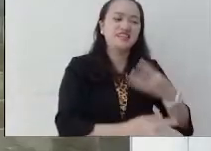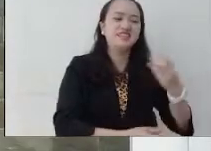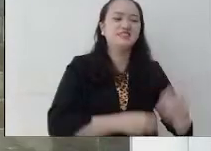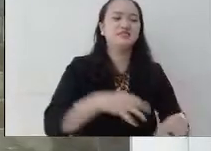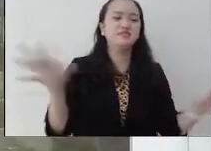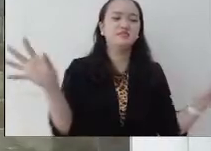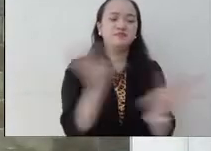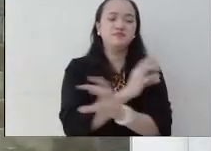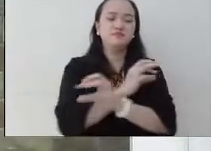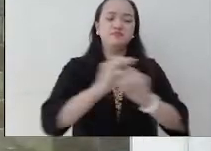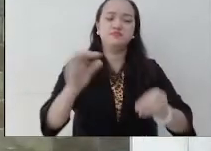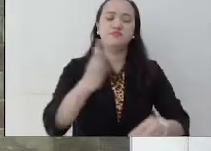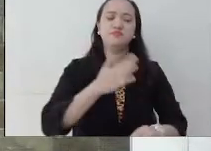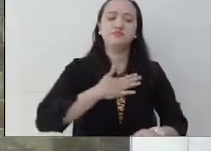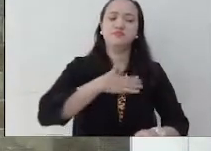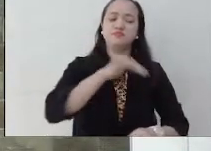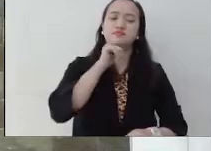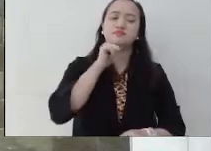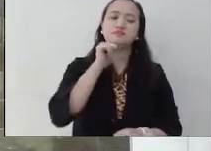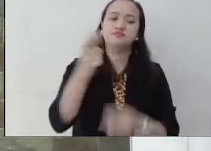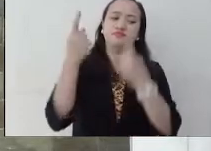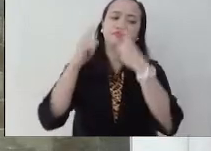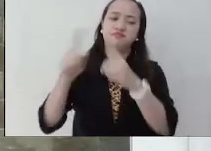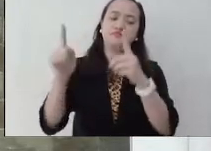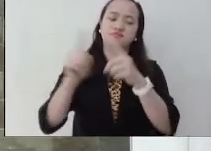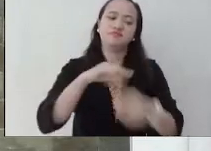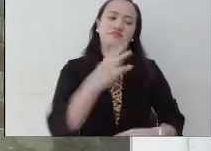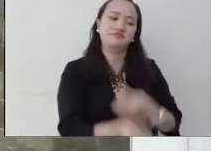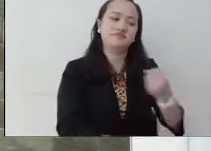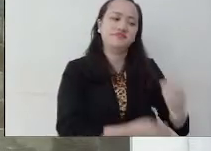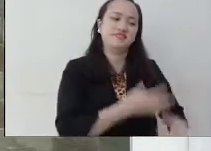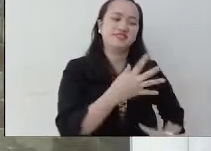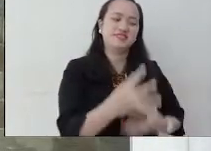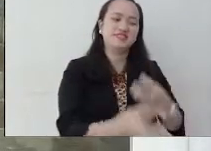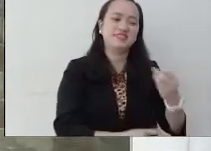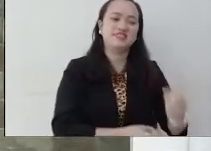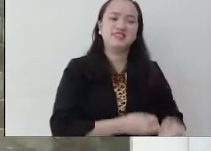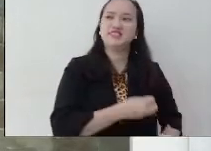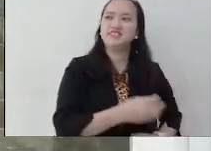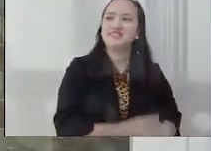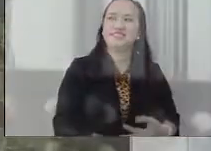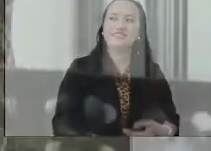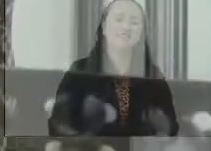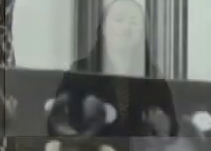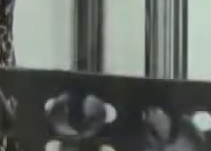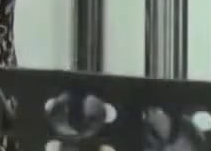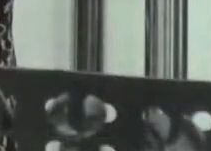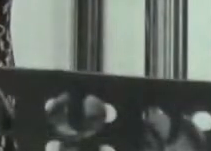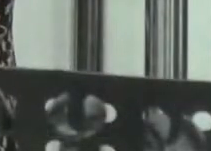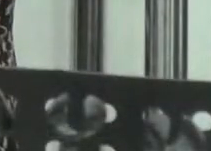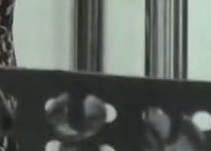hell. No, I'm not going to hell.